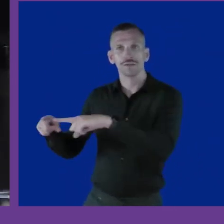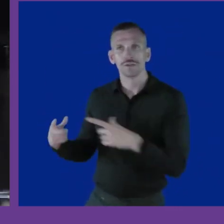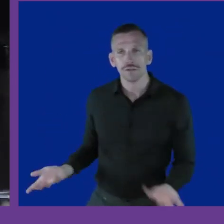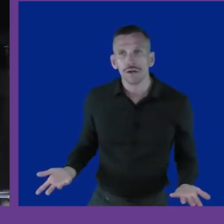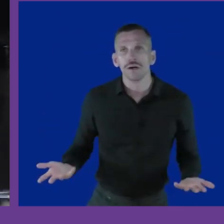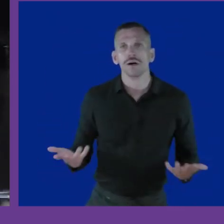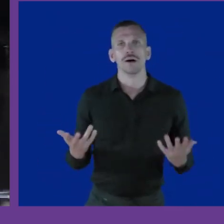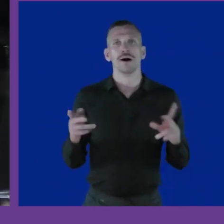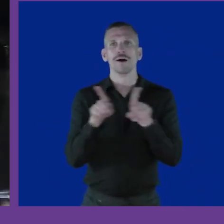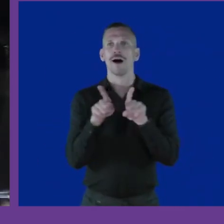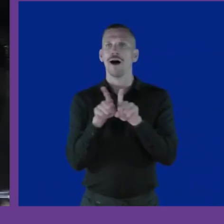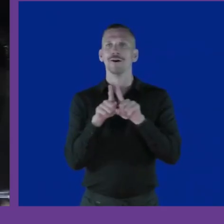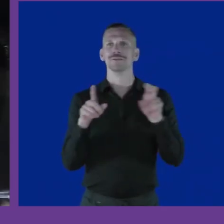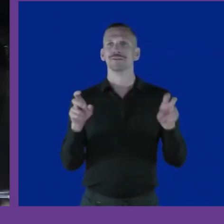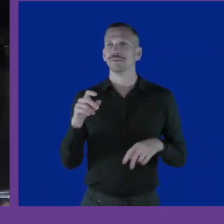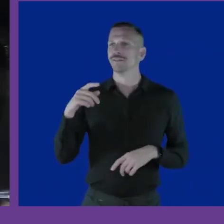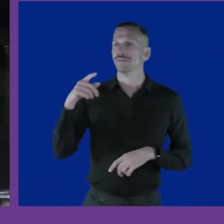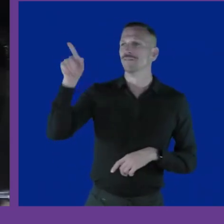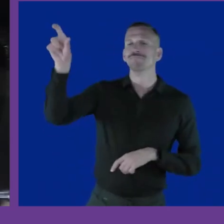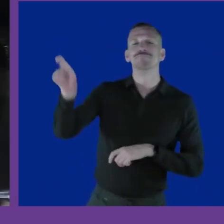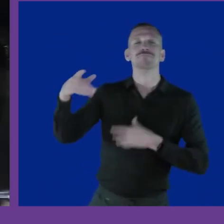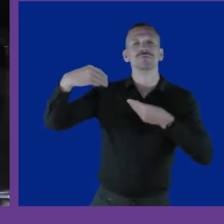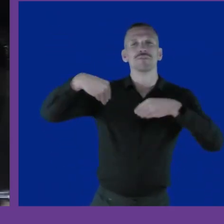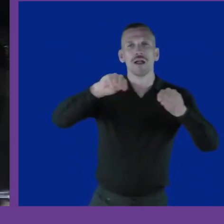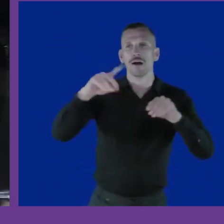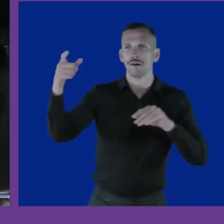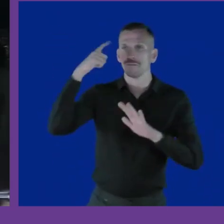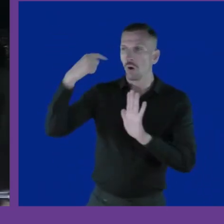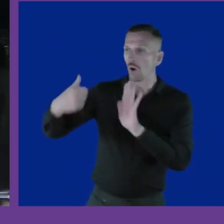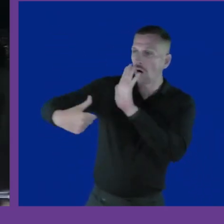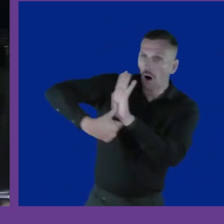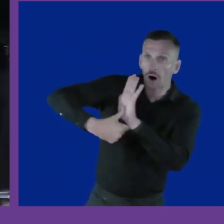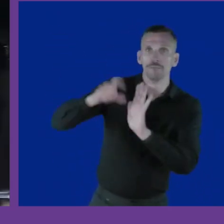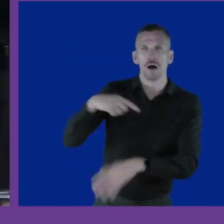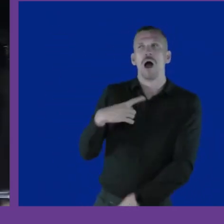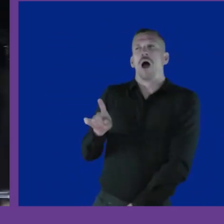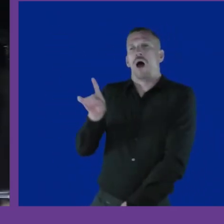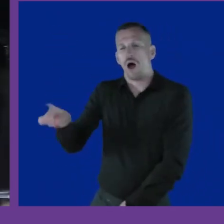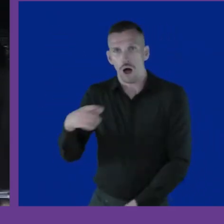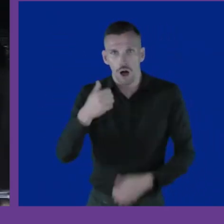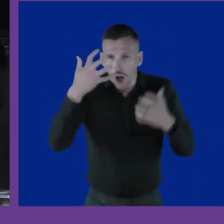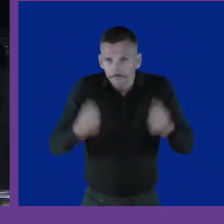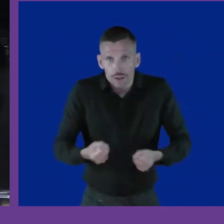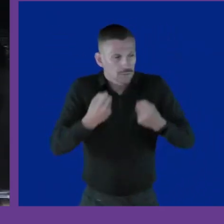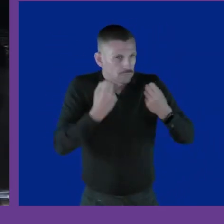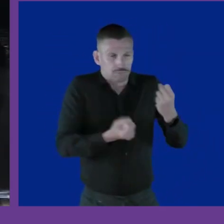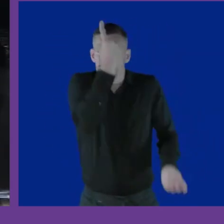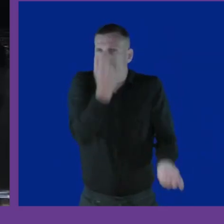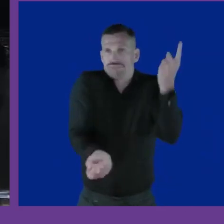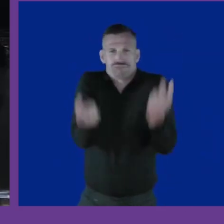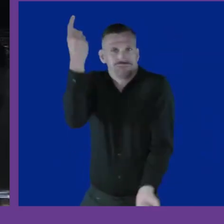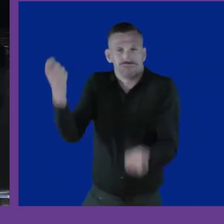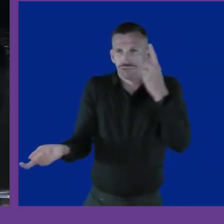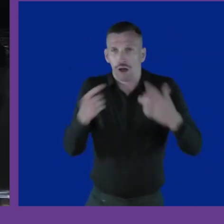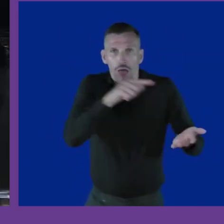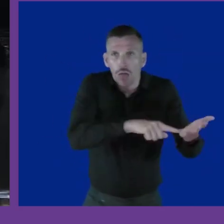cashier, to press a special accessibility button on the screen for it to start talking, and so on and so on. And this means in a restaurant where you might have